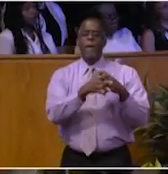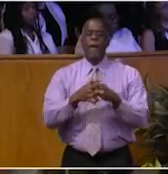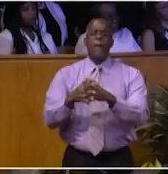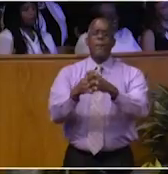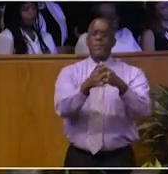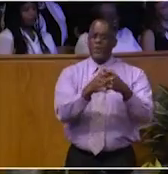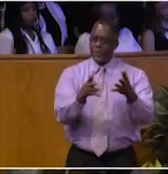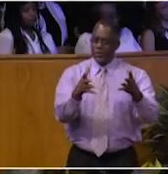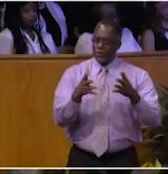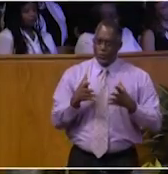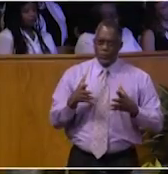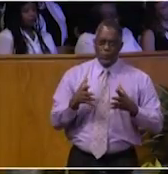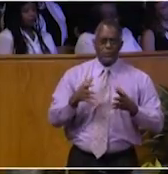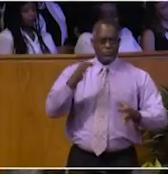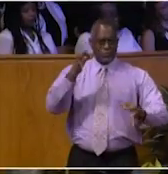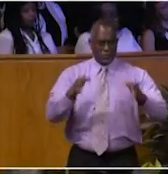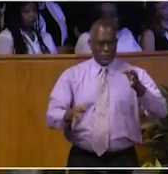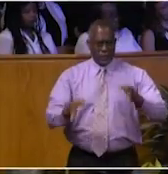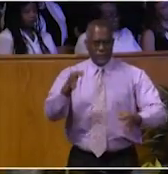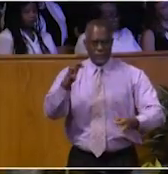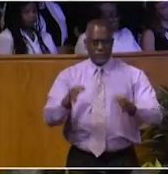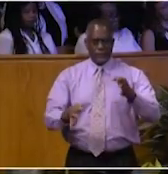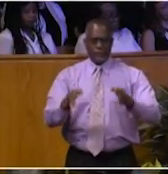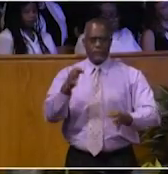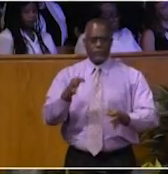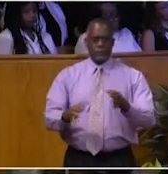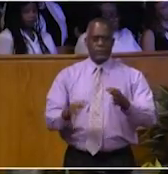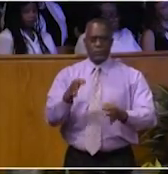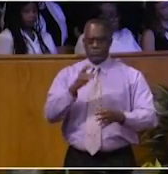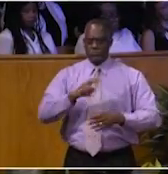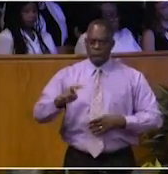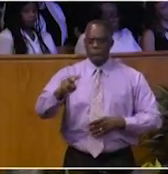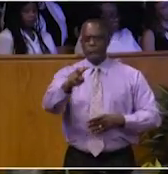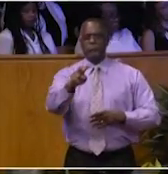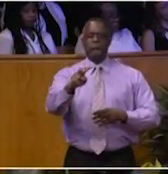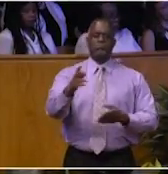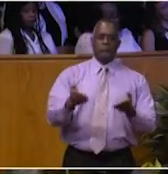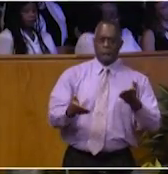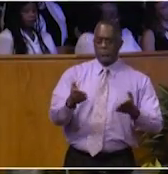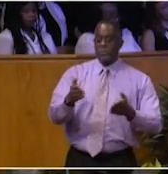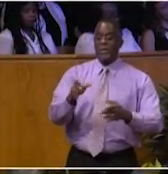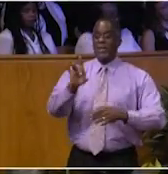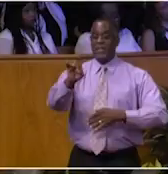for Justice. This march is a grueling